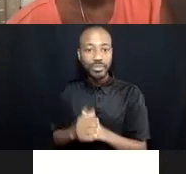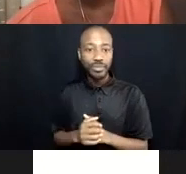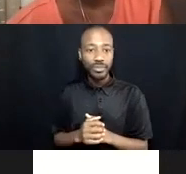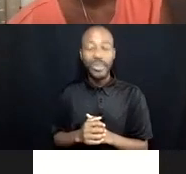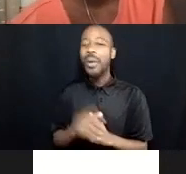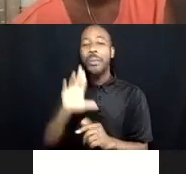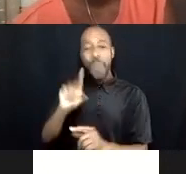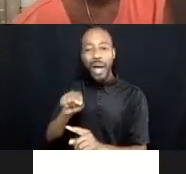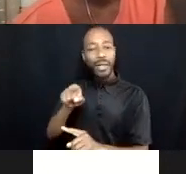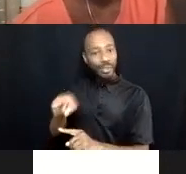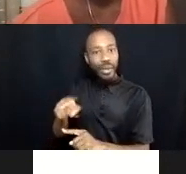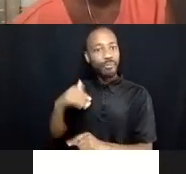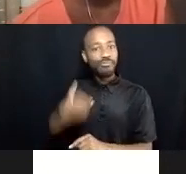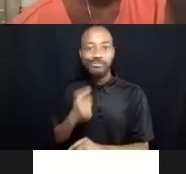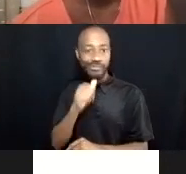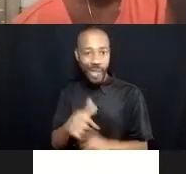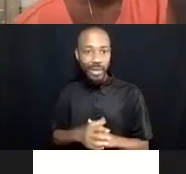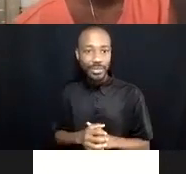they simply do not exist.